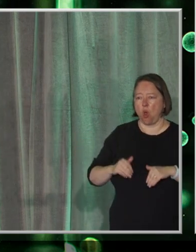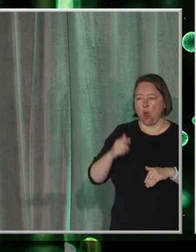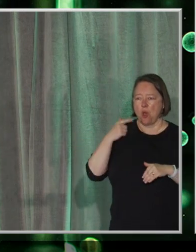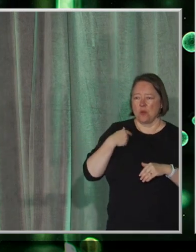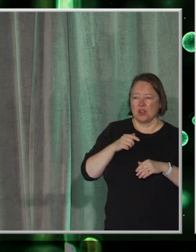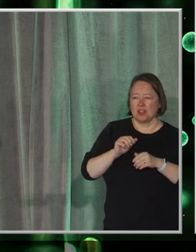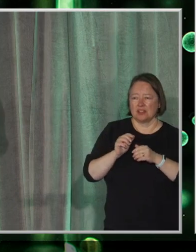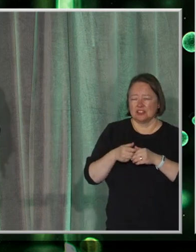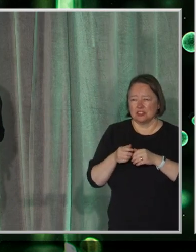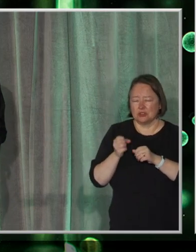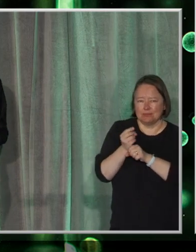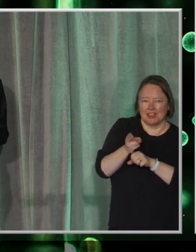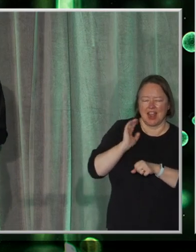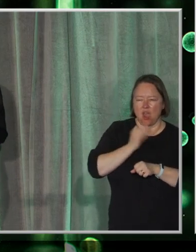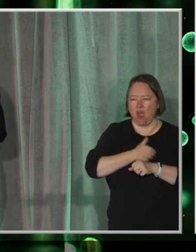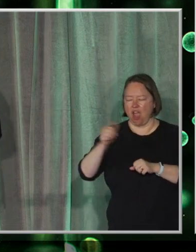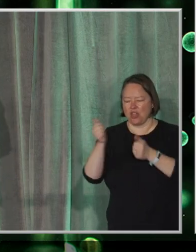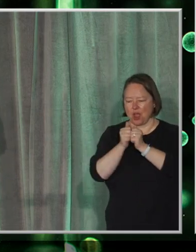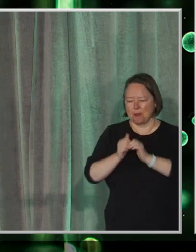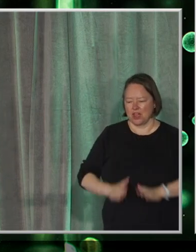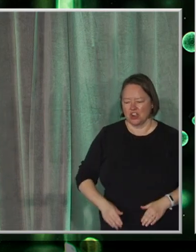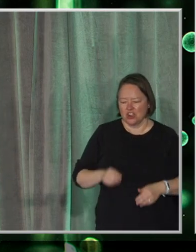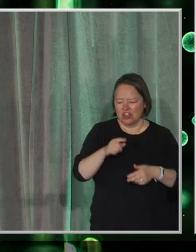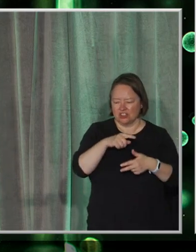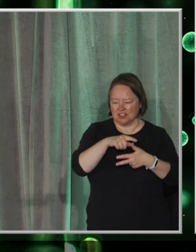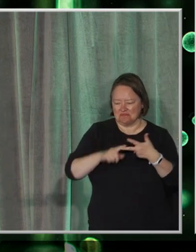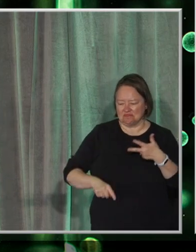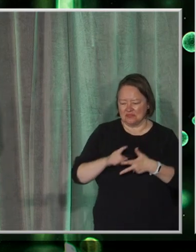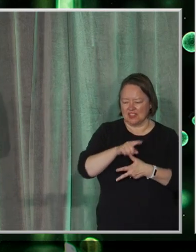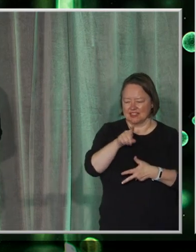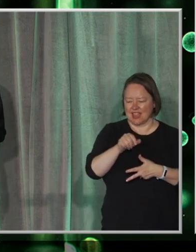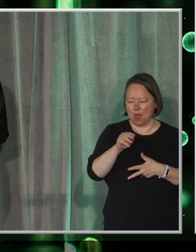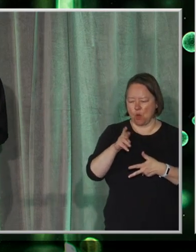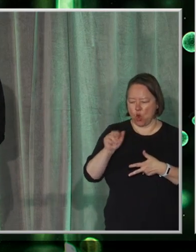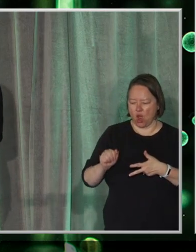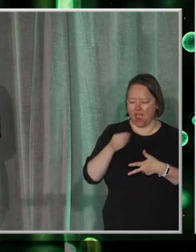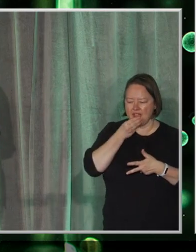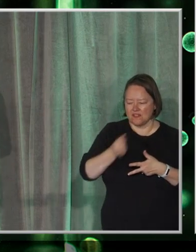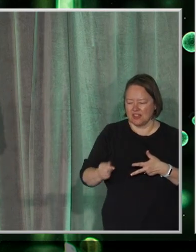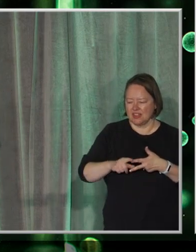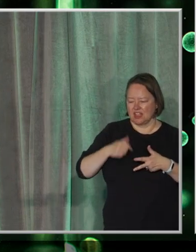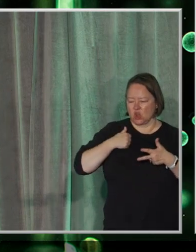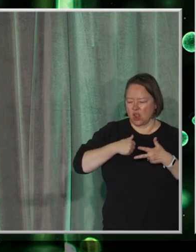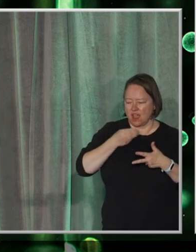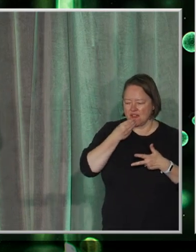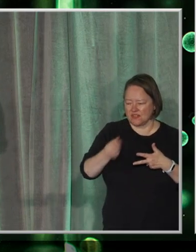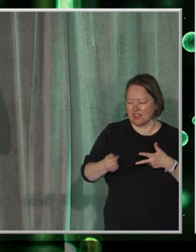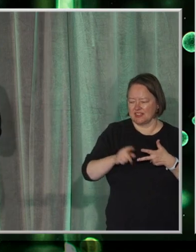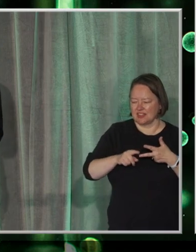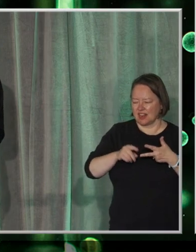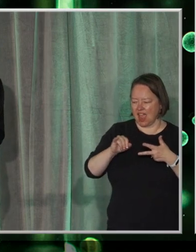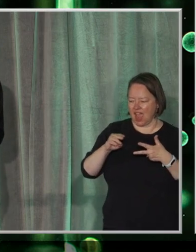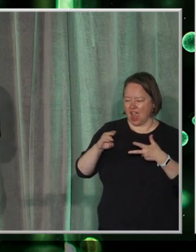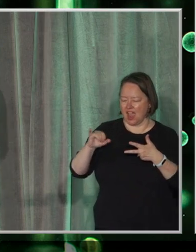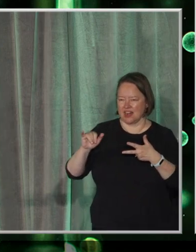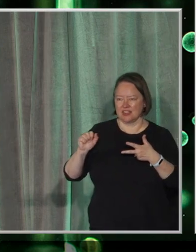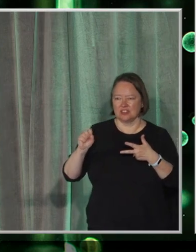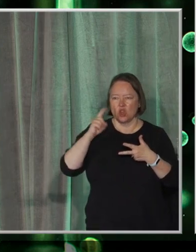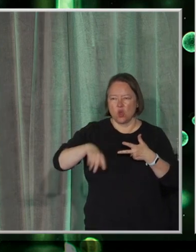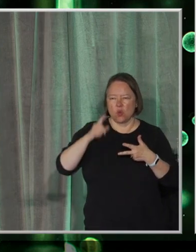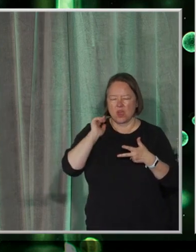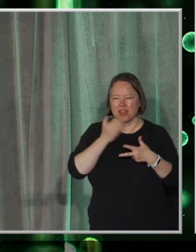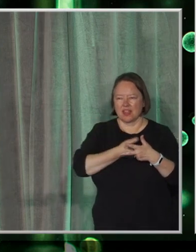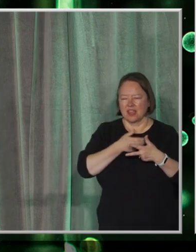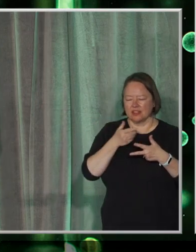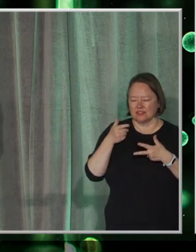competitors, which are Zamora Feed Factory and Gorilla Feed Factory, but they are soybean and maize dominated in this field. When it comes to the quality, we all offer